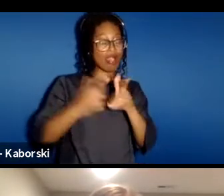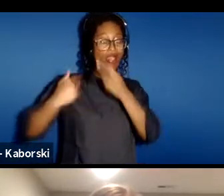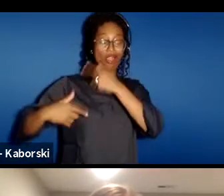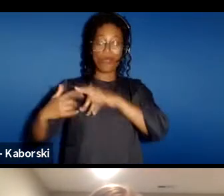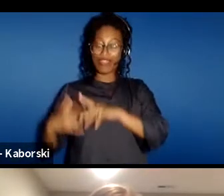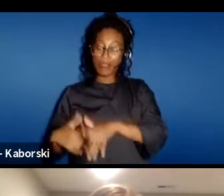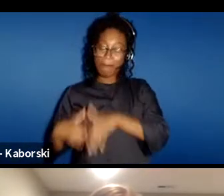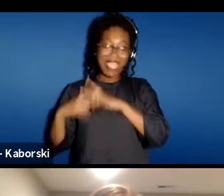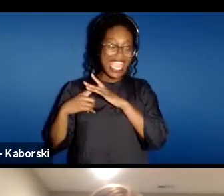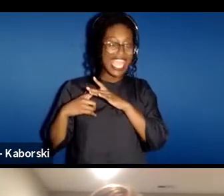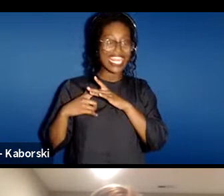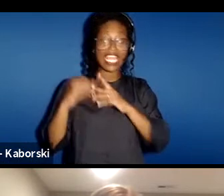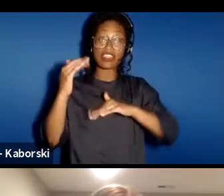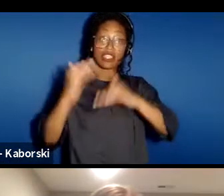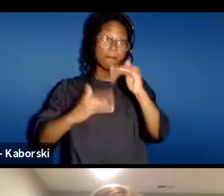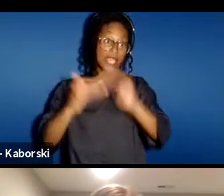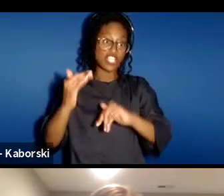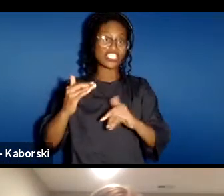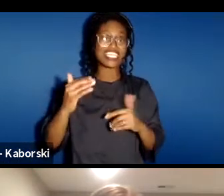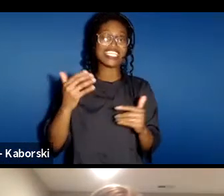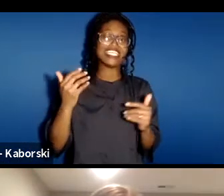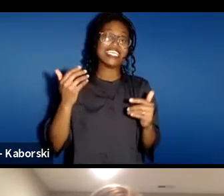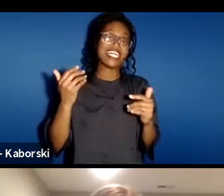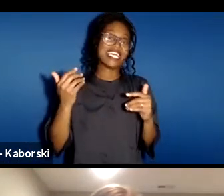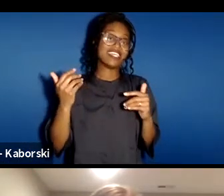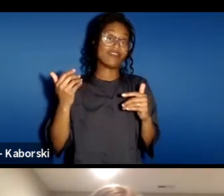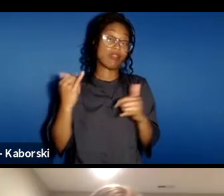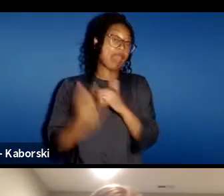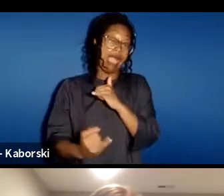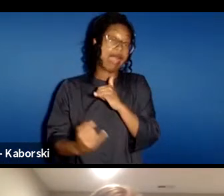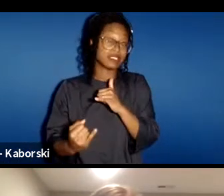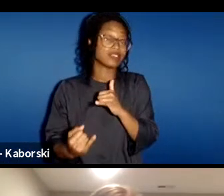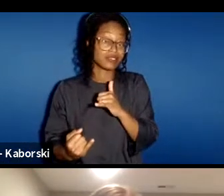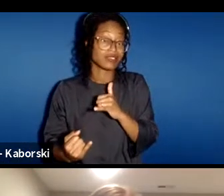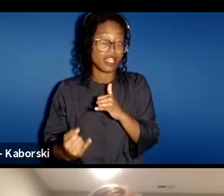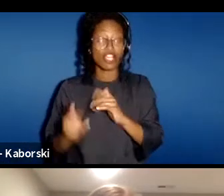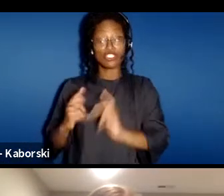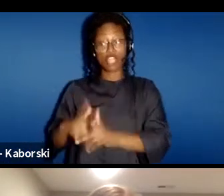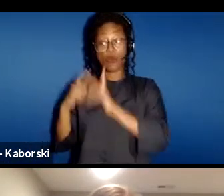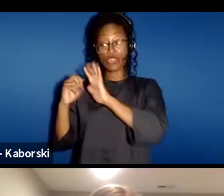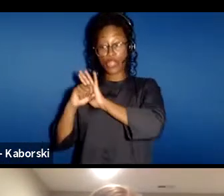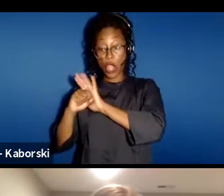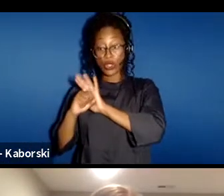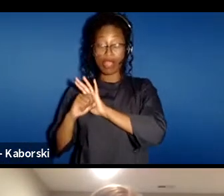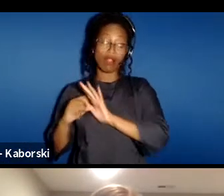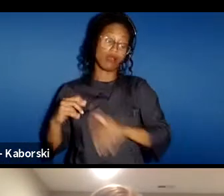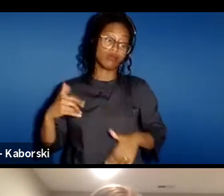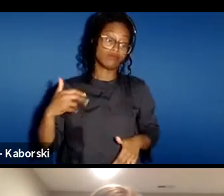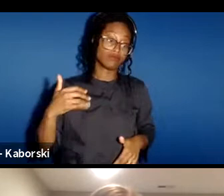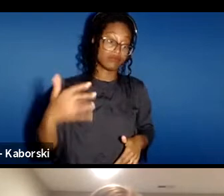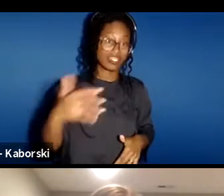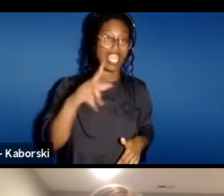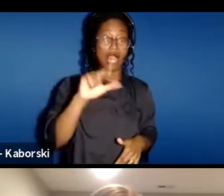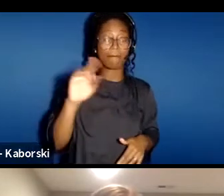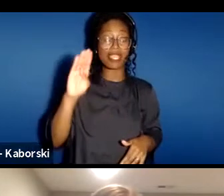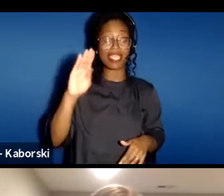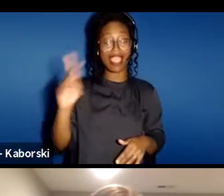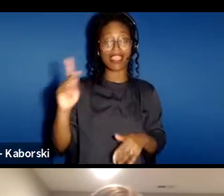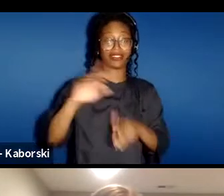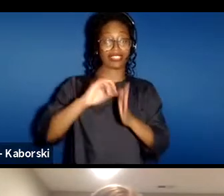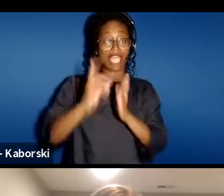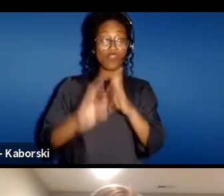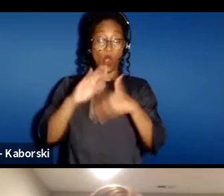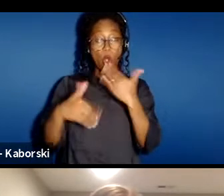the building, and at the last, almost starting in really 2017 with LPK, was designing the whole package.